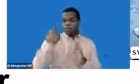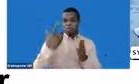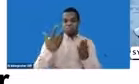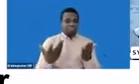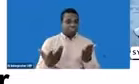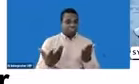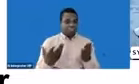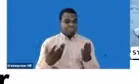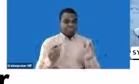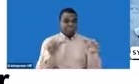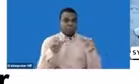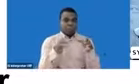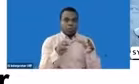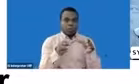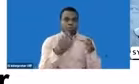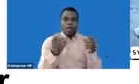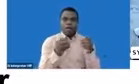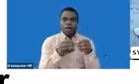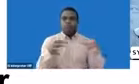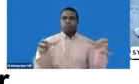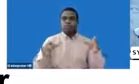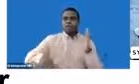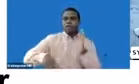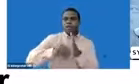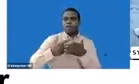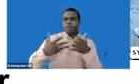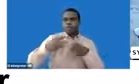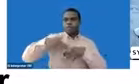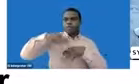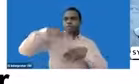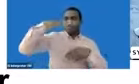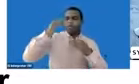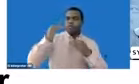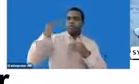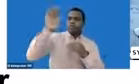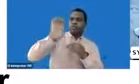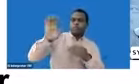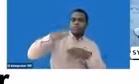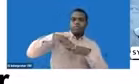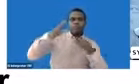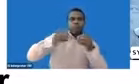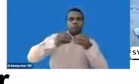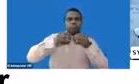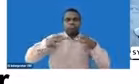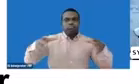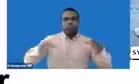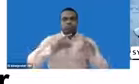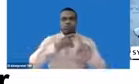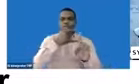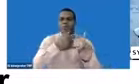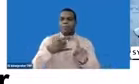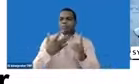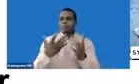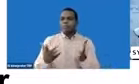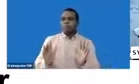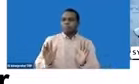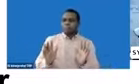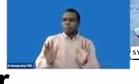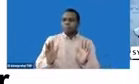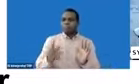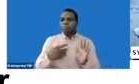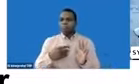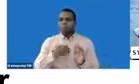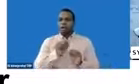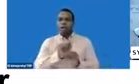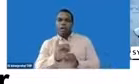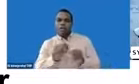not only in Teams, but also in Zoom included in the tools. So many interesting and good things are happening for sure when it comes